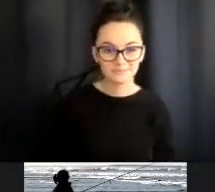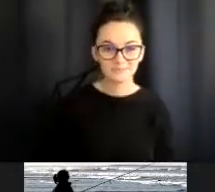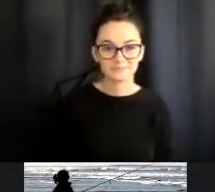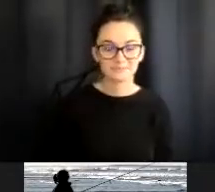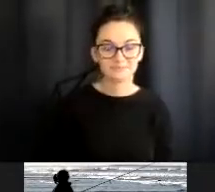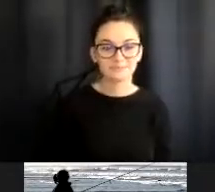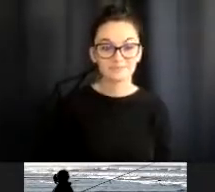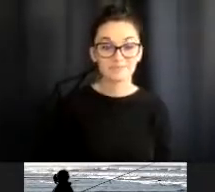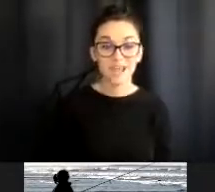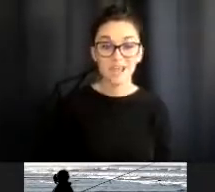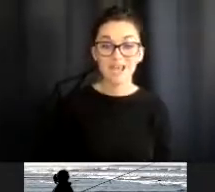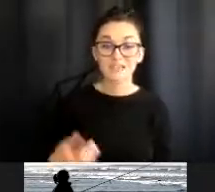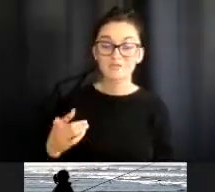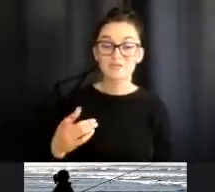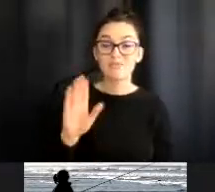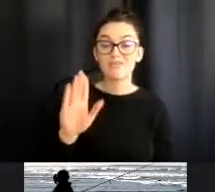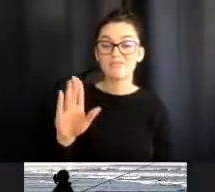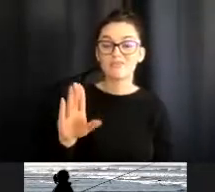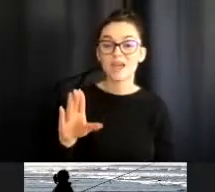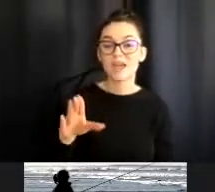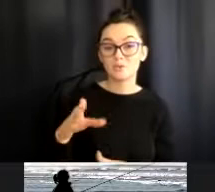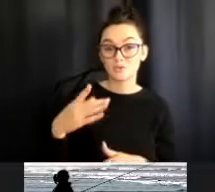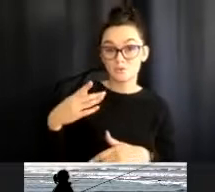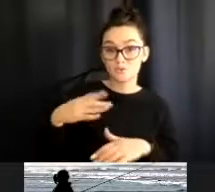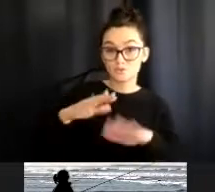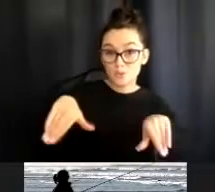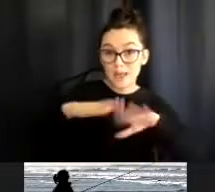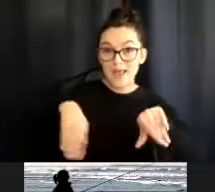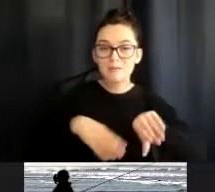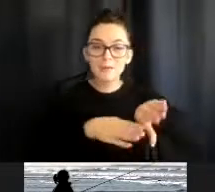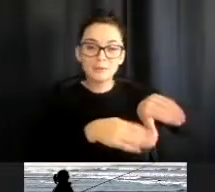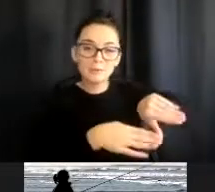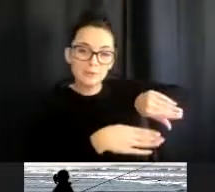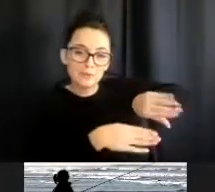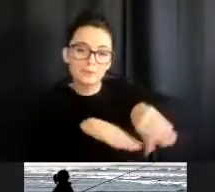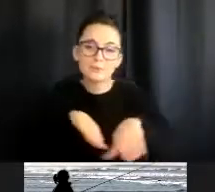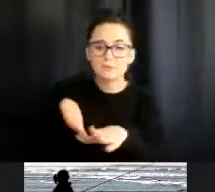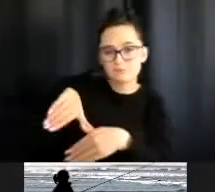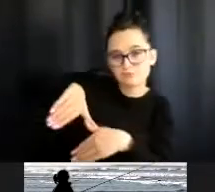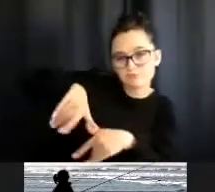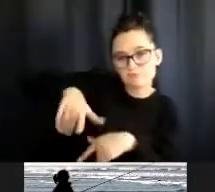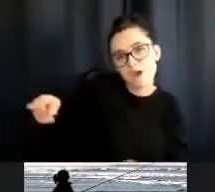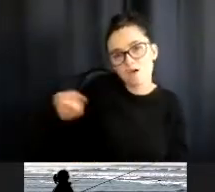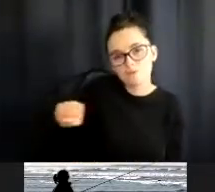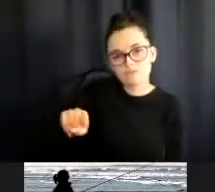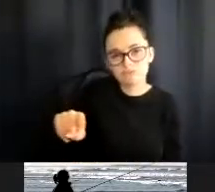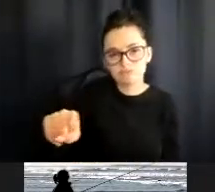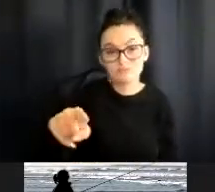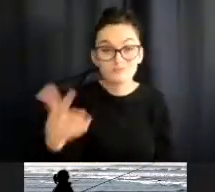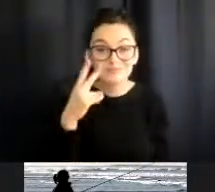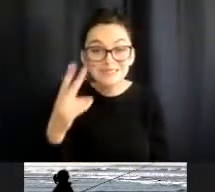their rear flippers. Many times they do a little banana profile, head up, tail up. We see a baby on